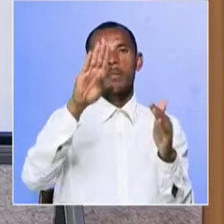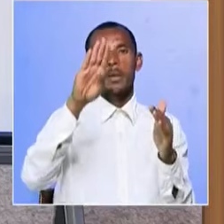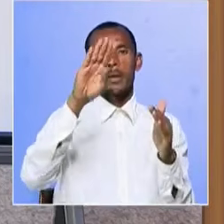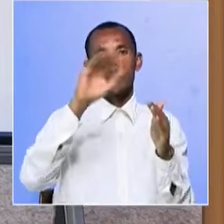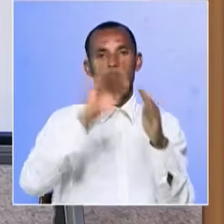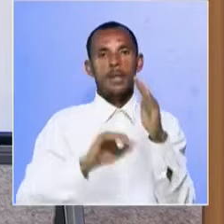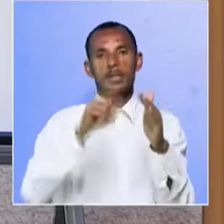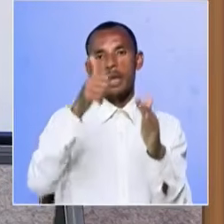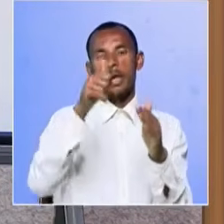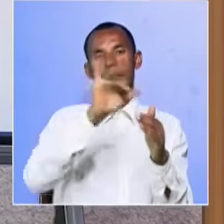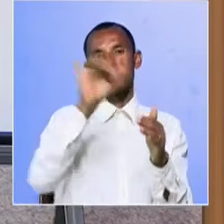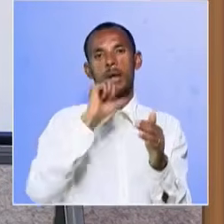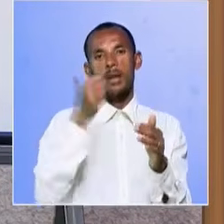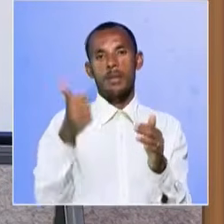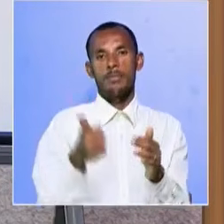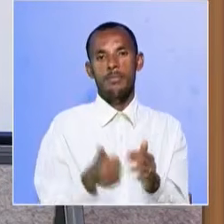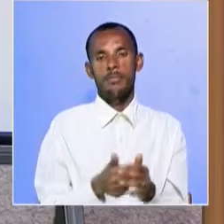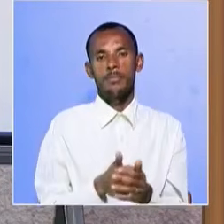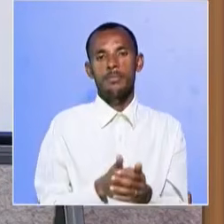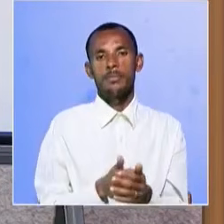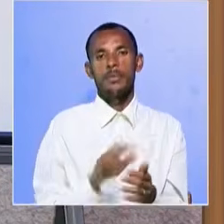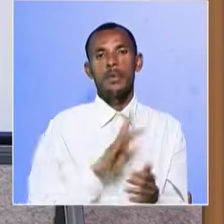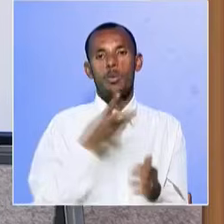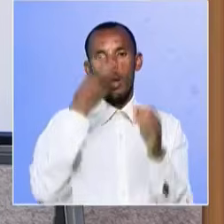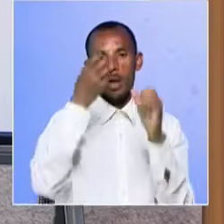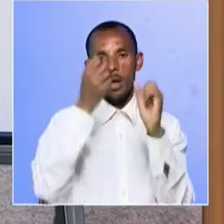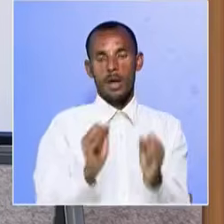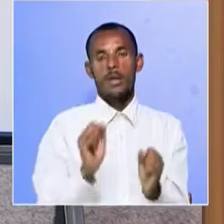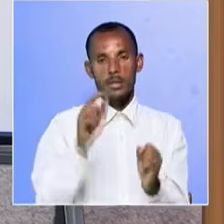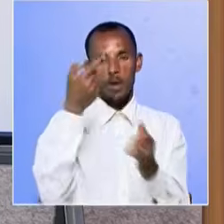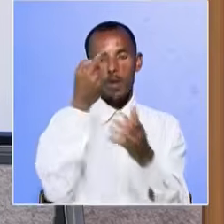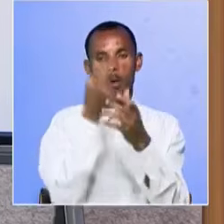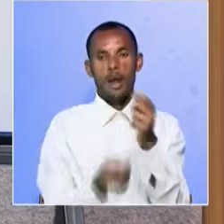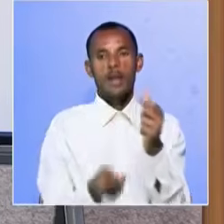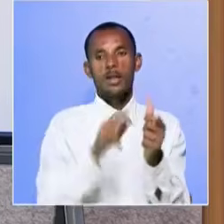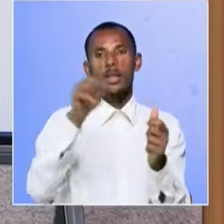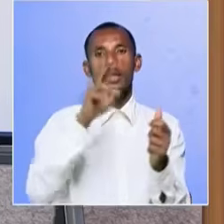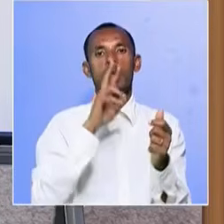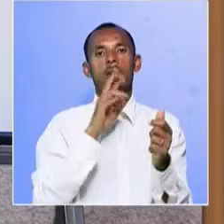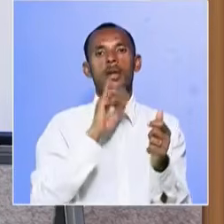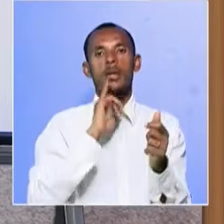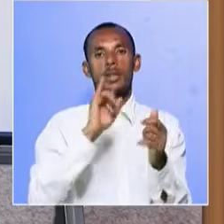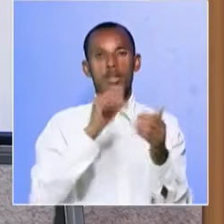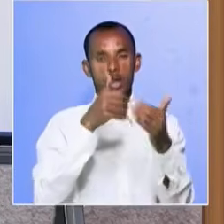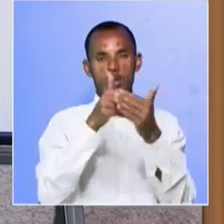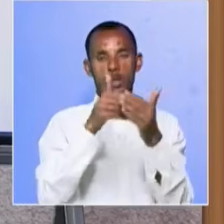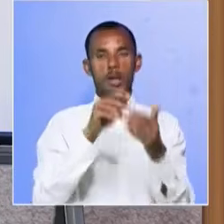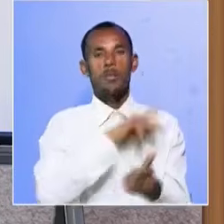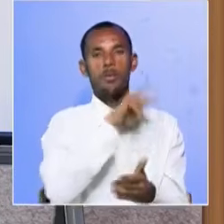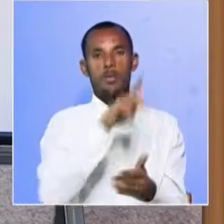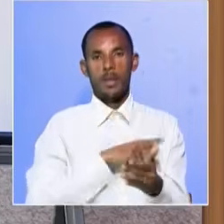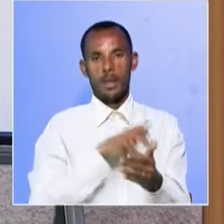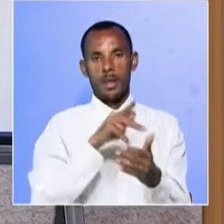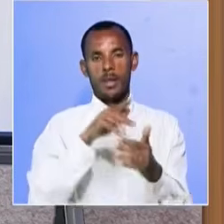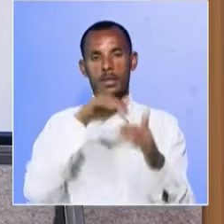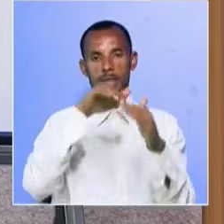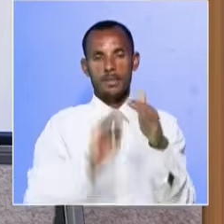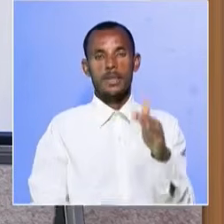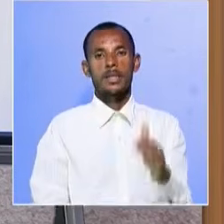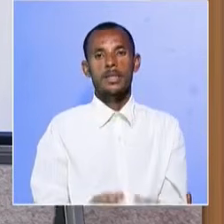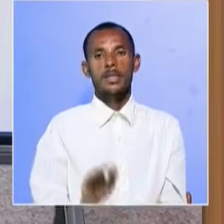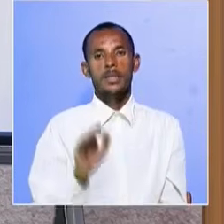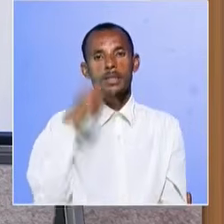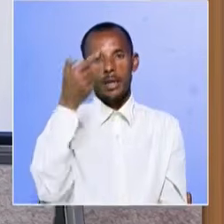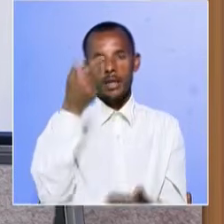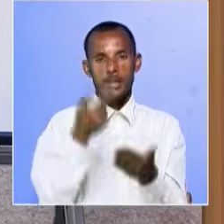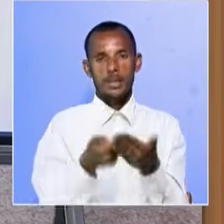same. So we can say only there is closure property in subtraction. saying